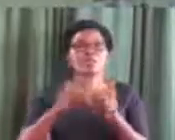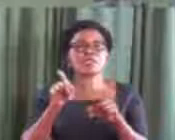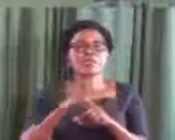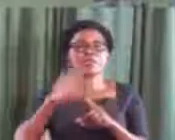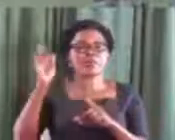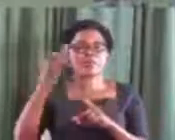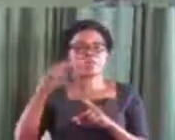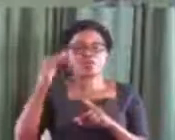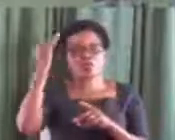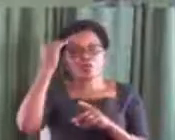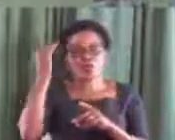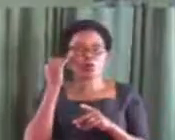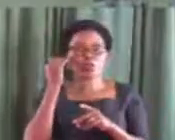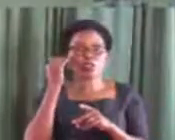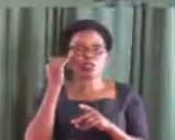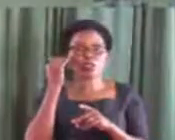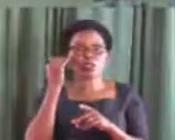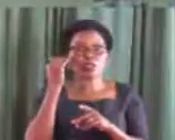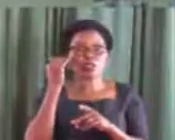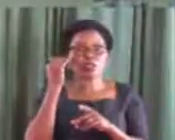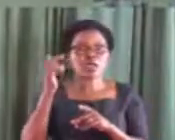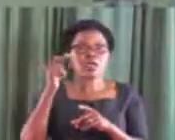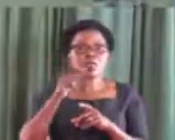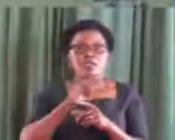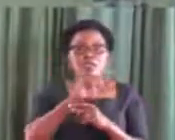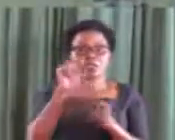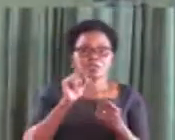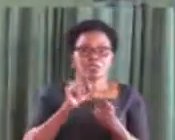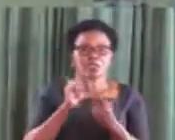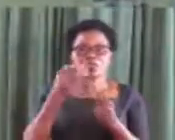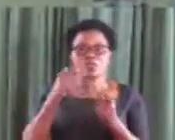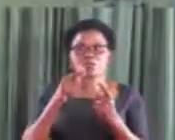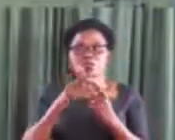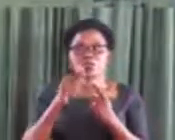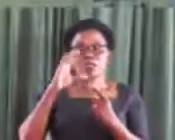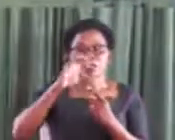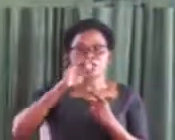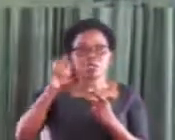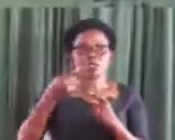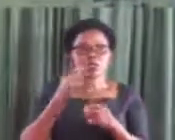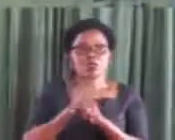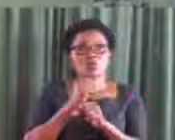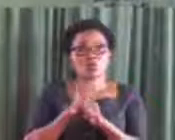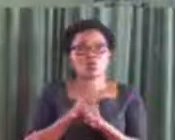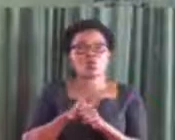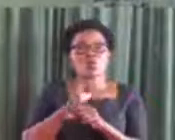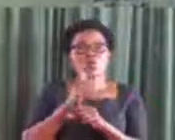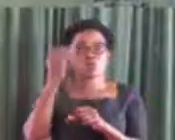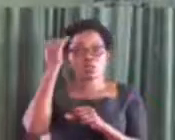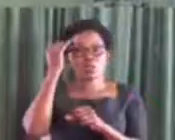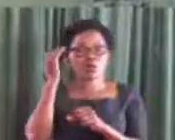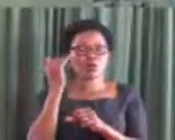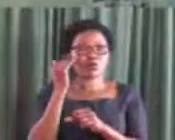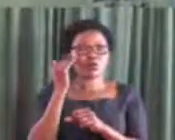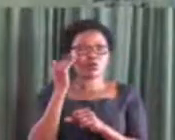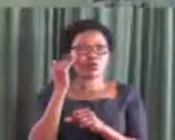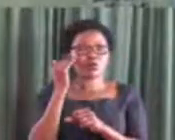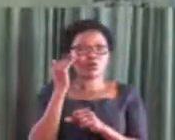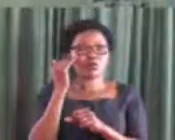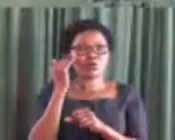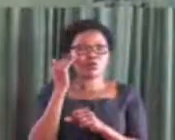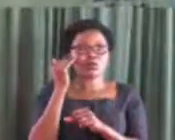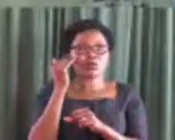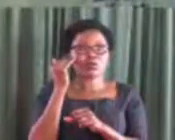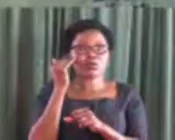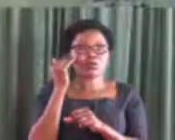is that, it? That is specific to the Chief Justice to do, not the court as